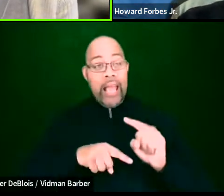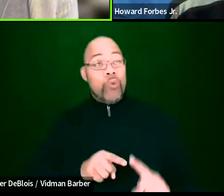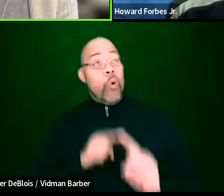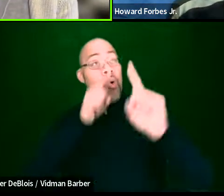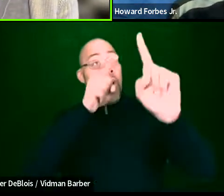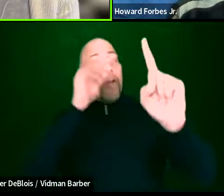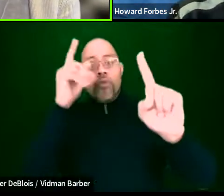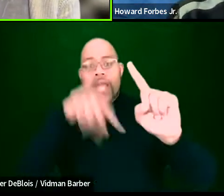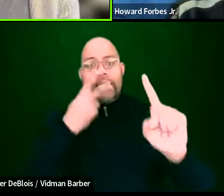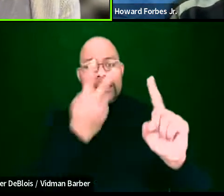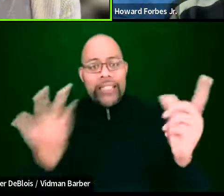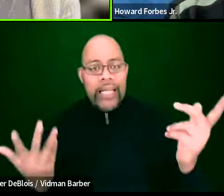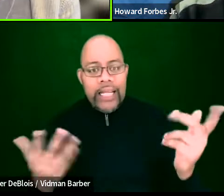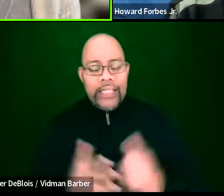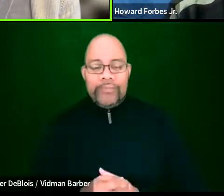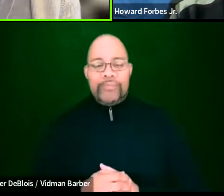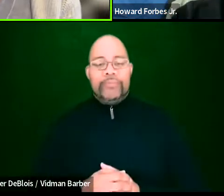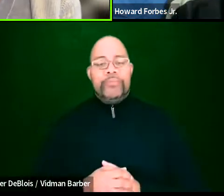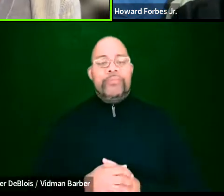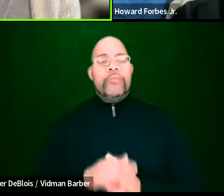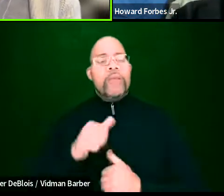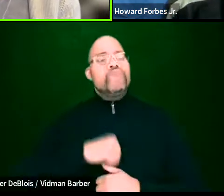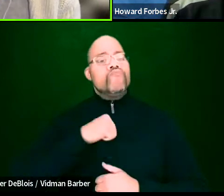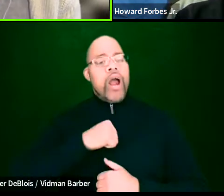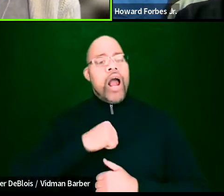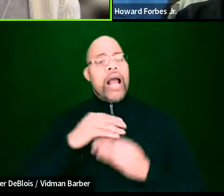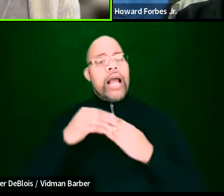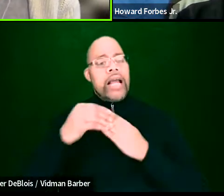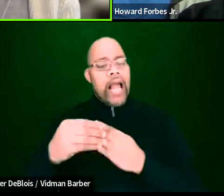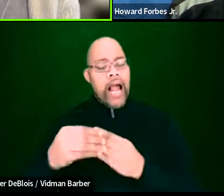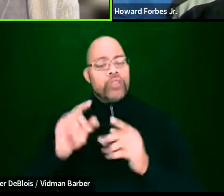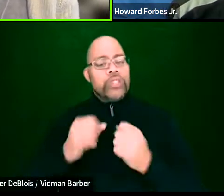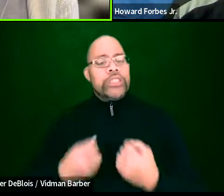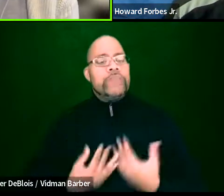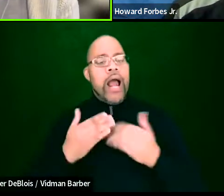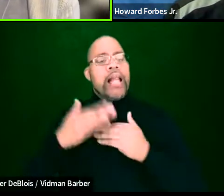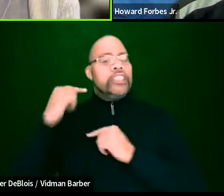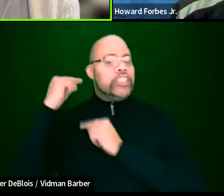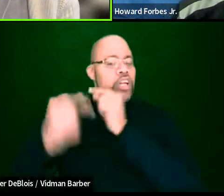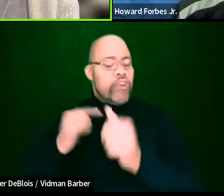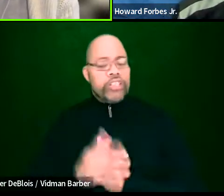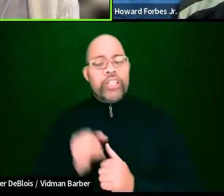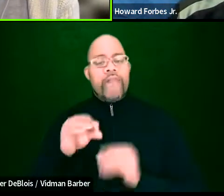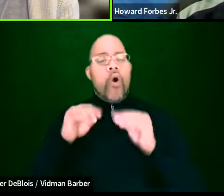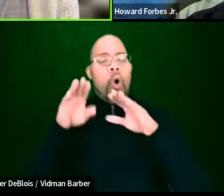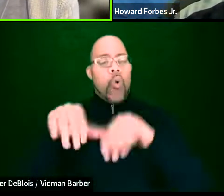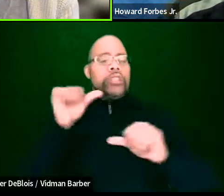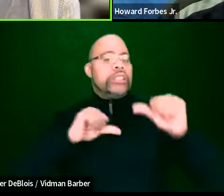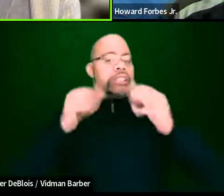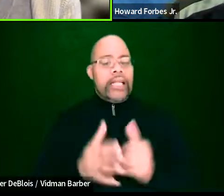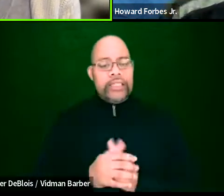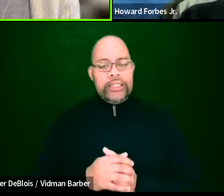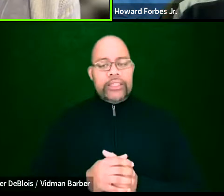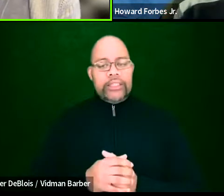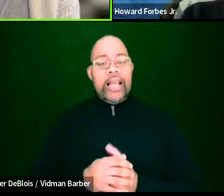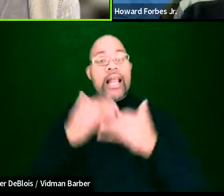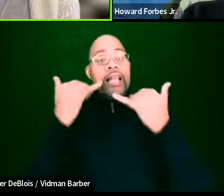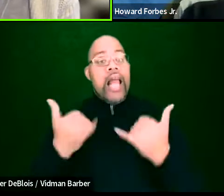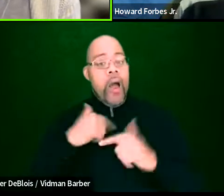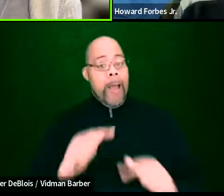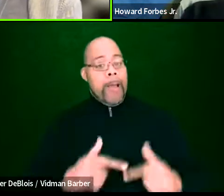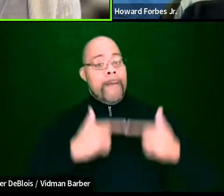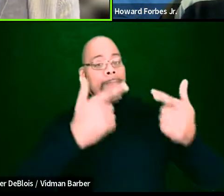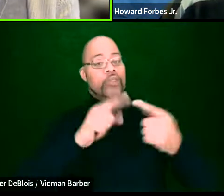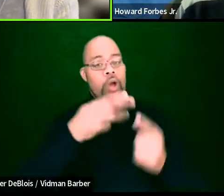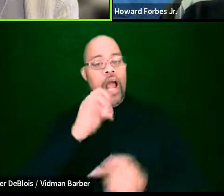can't see," to heart. He is proud to be a guiding light to inspire the next generation of ocean scientists. Now I will pass it on